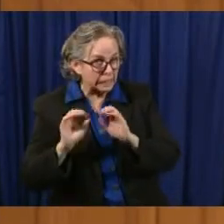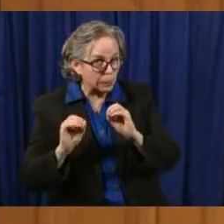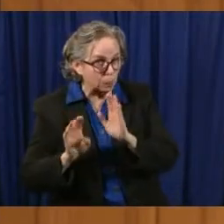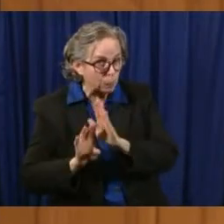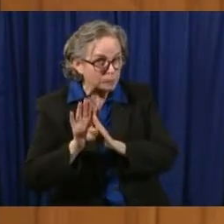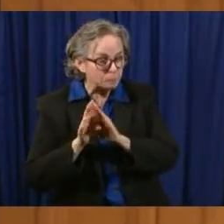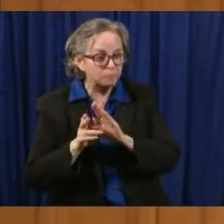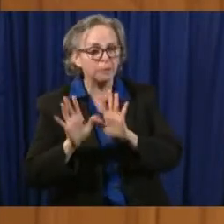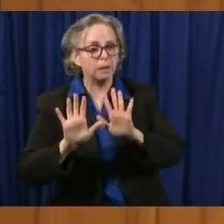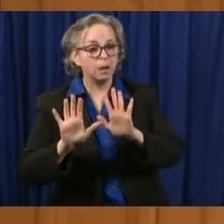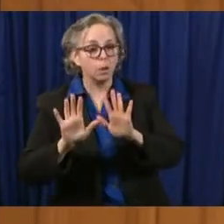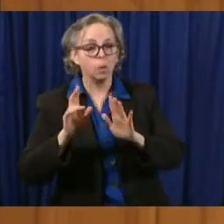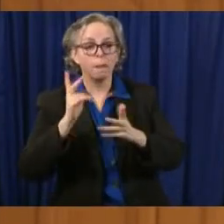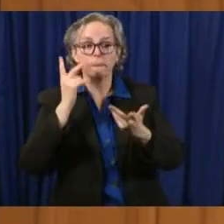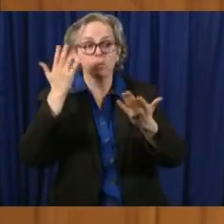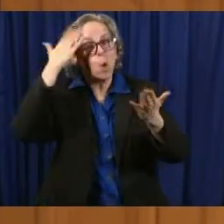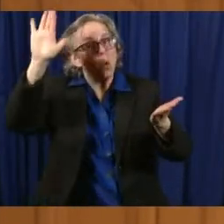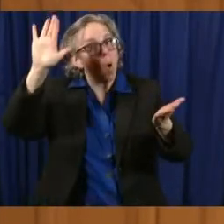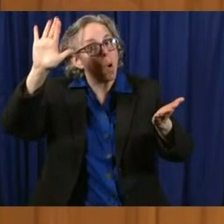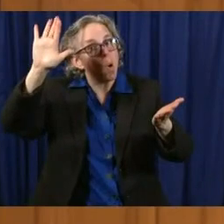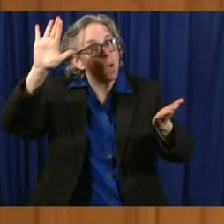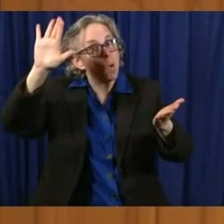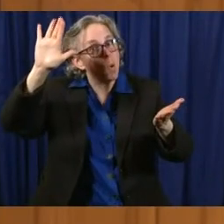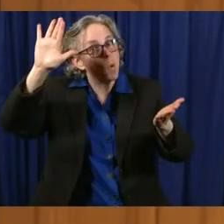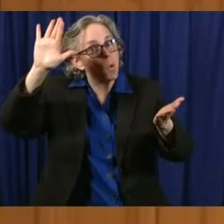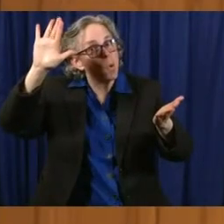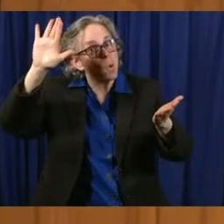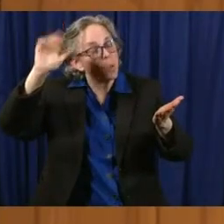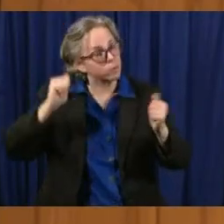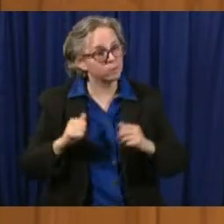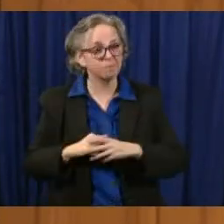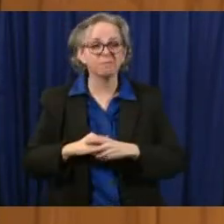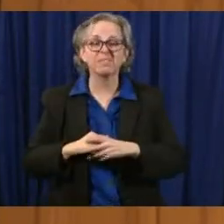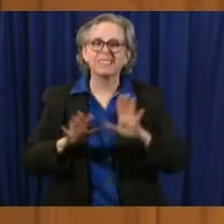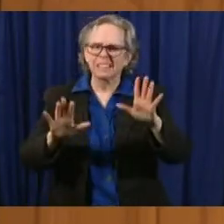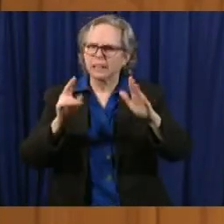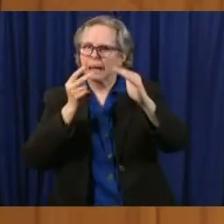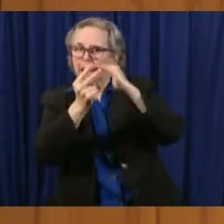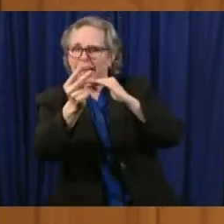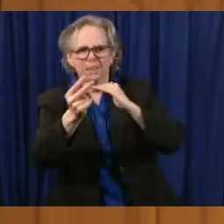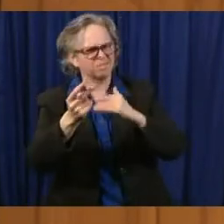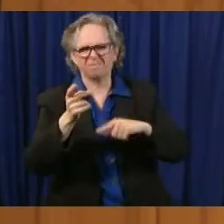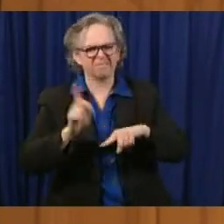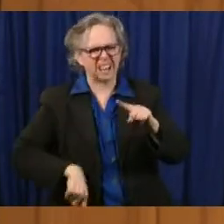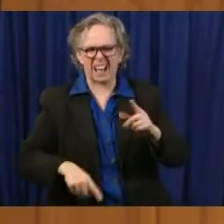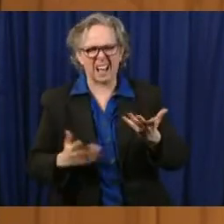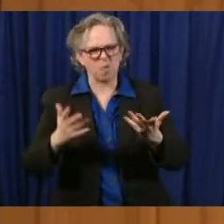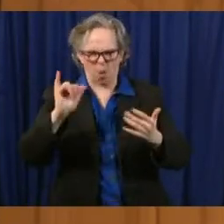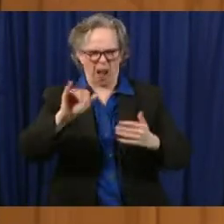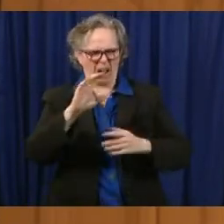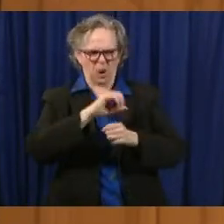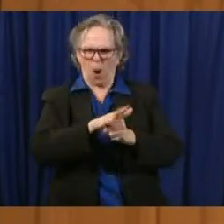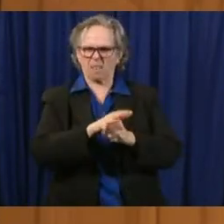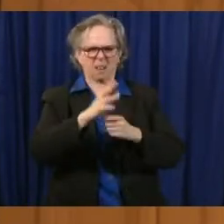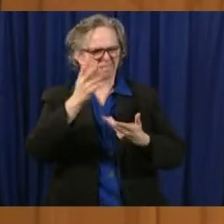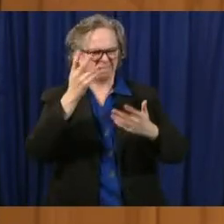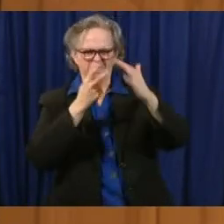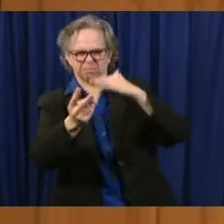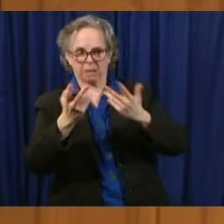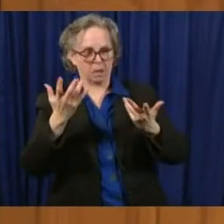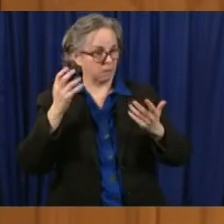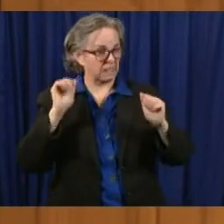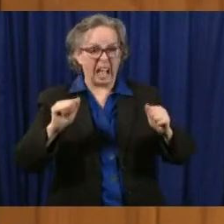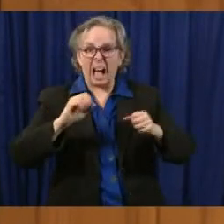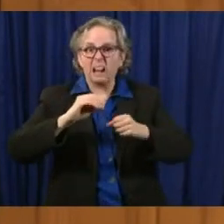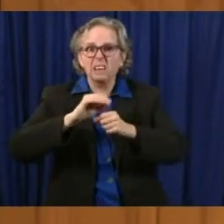don't know because this is still an unpredictable disease that's going to continue to spread around the world because our